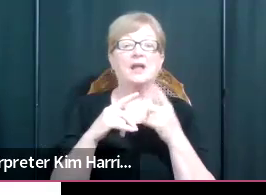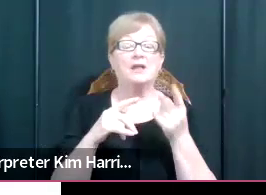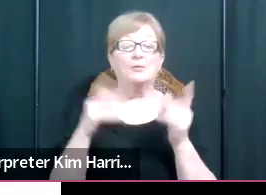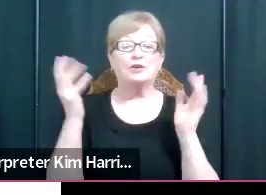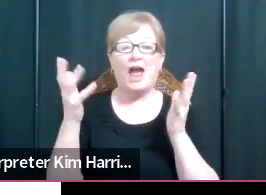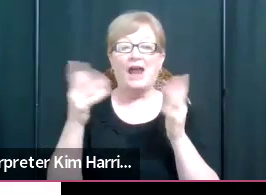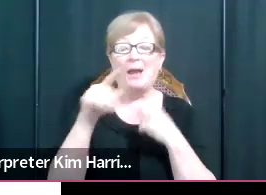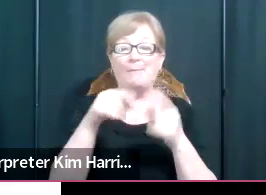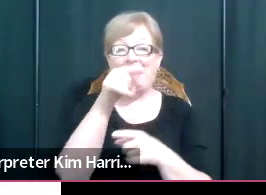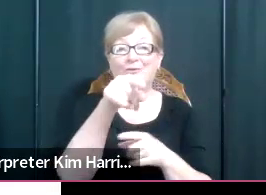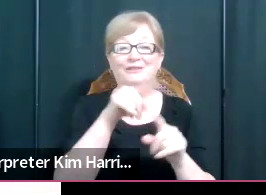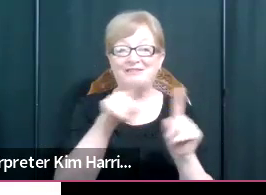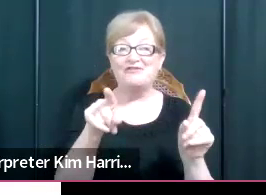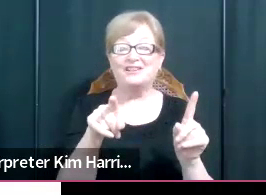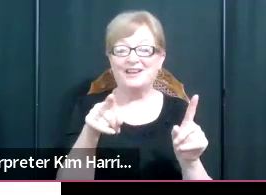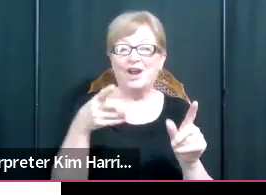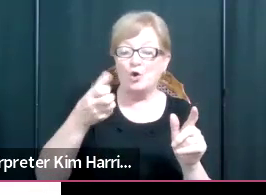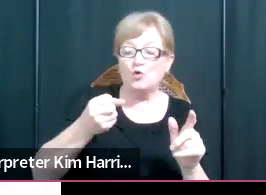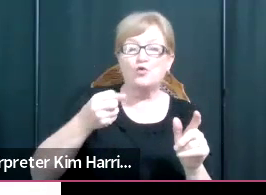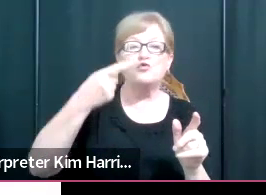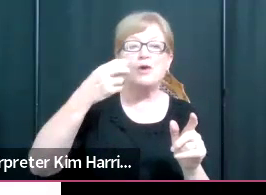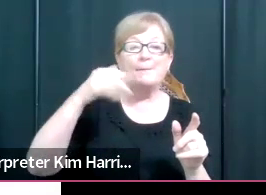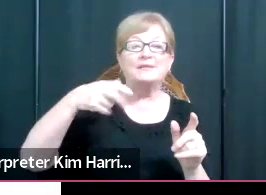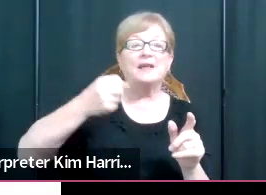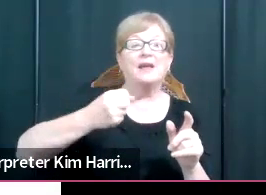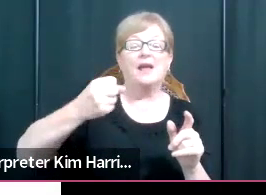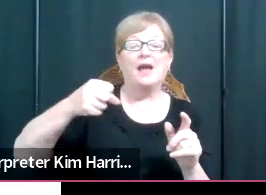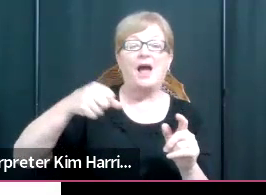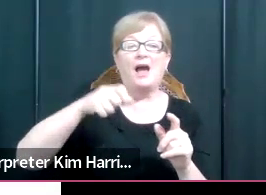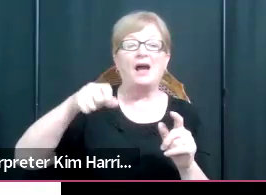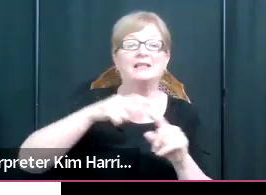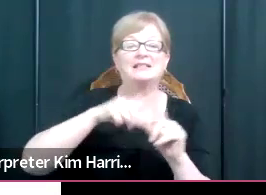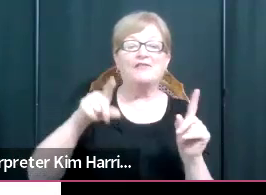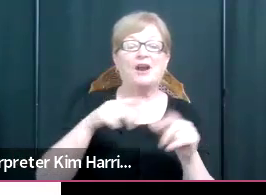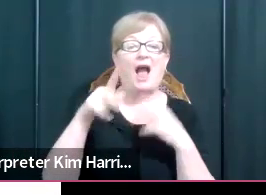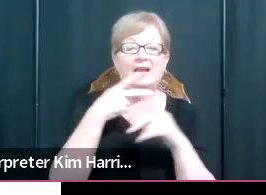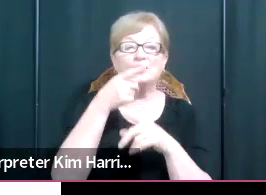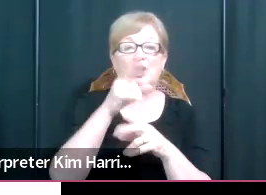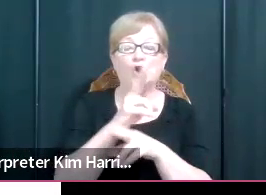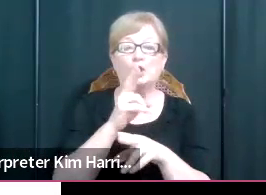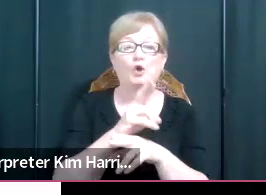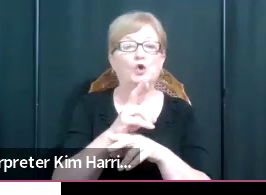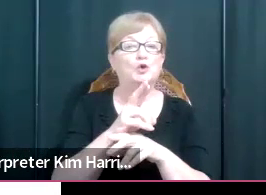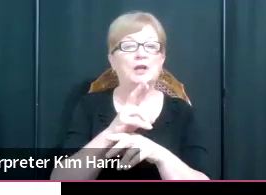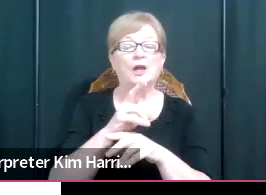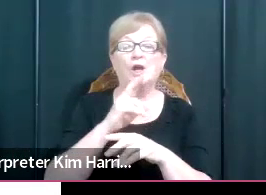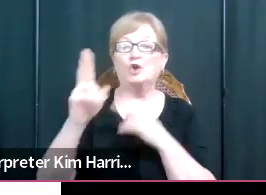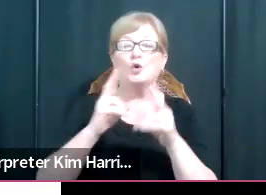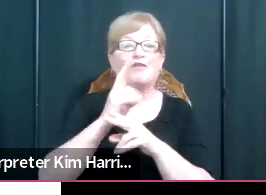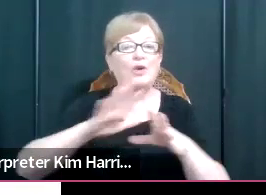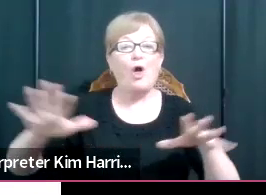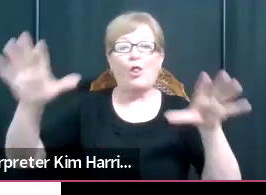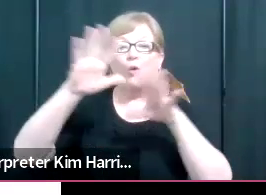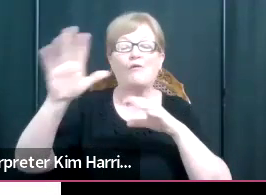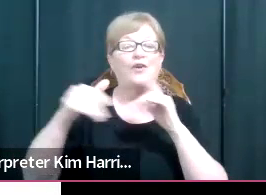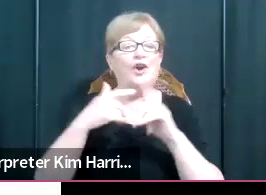about on the writing page, there are a few different grips that can be used universally on pens, pencils, and